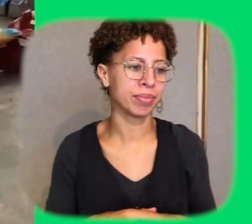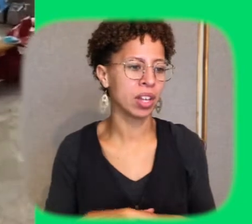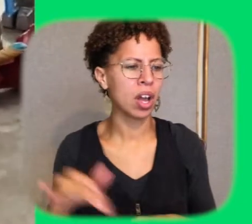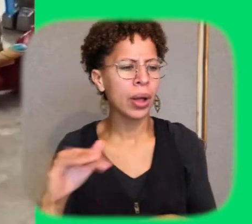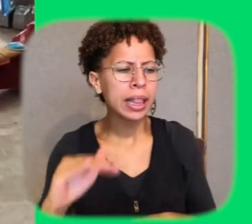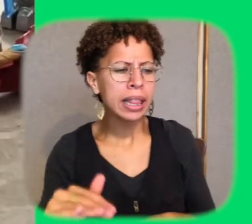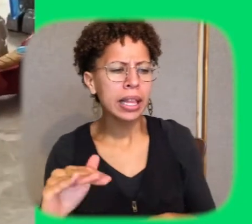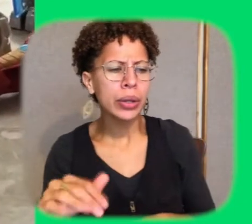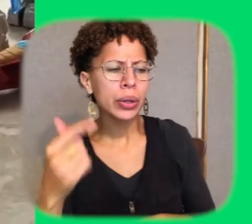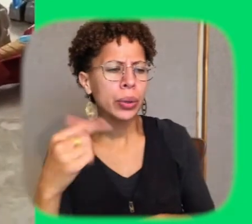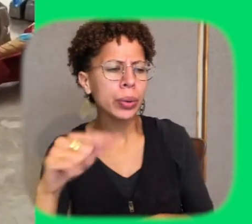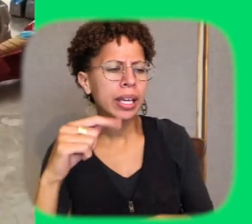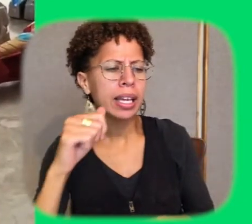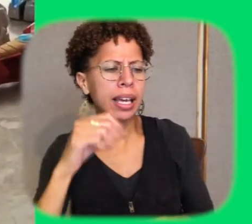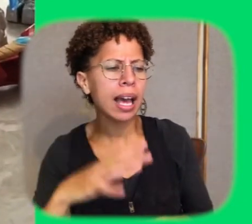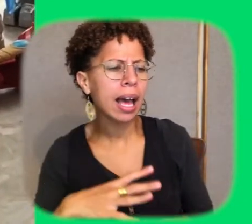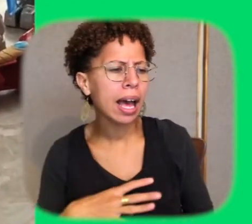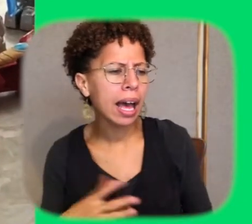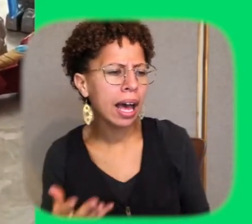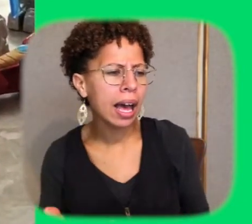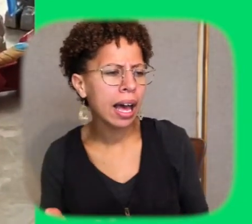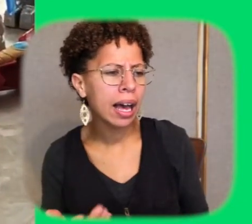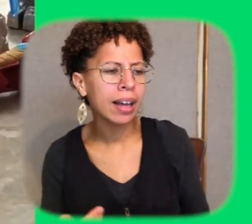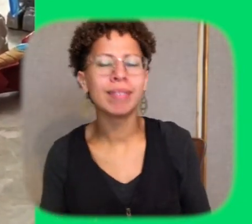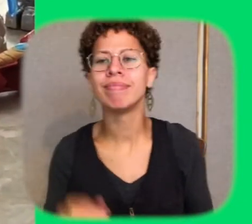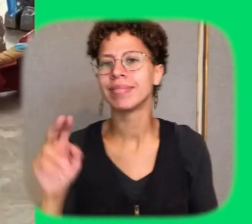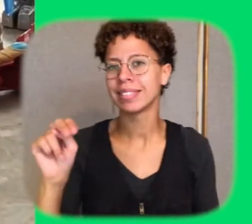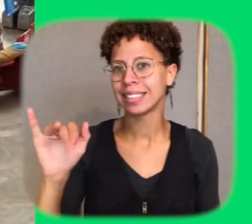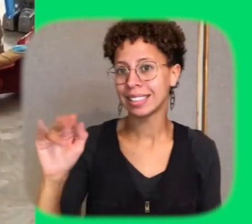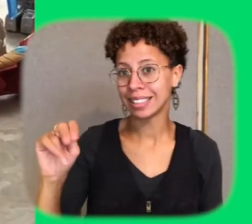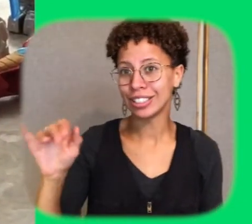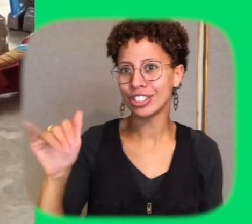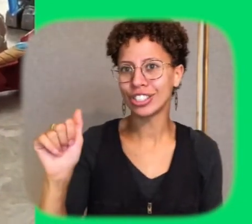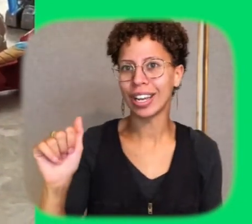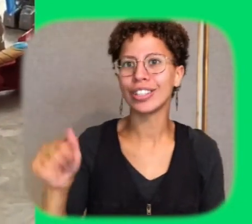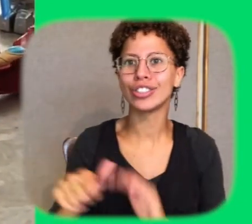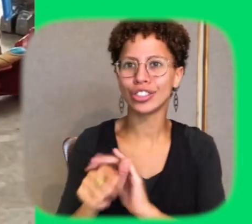Ninja Turtles. How are Ninja Turtles superheroes?